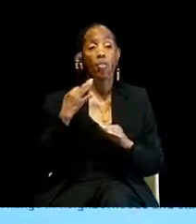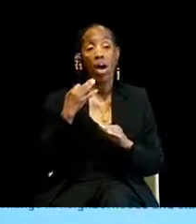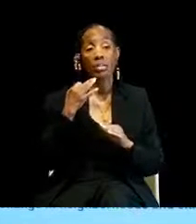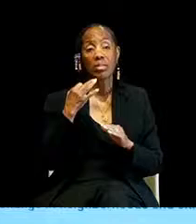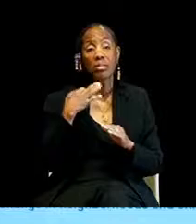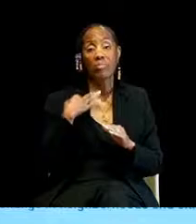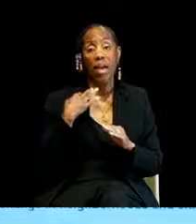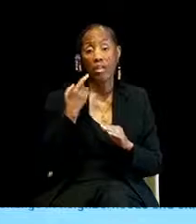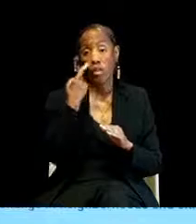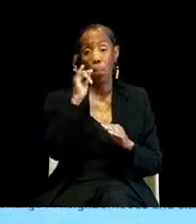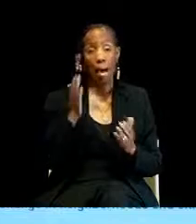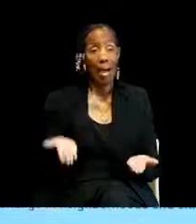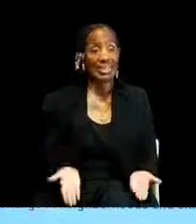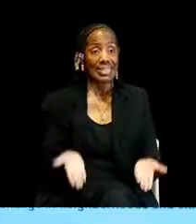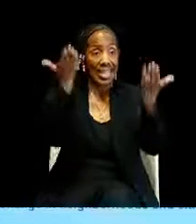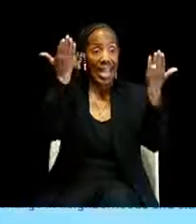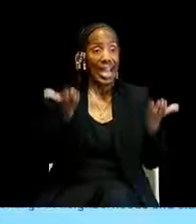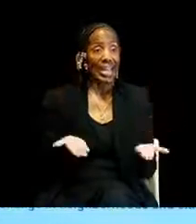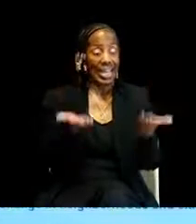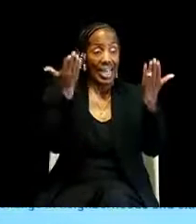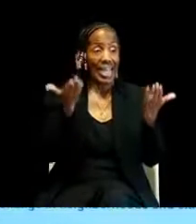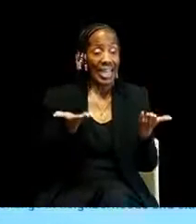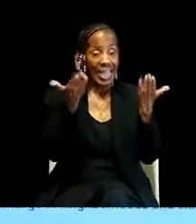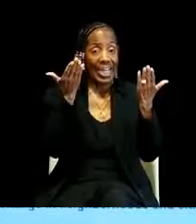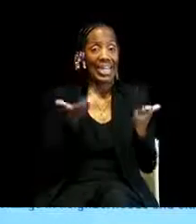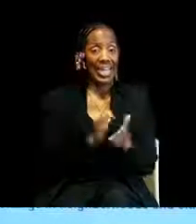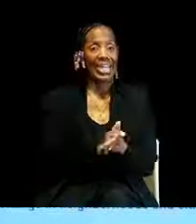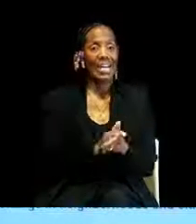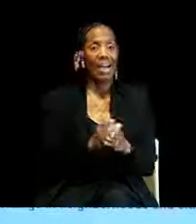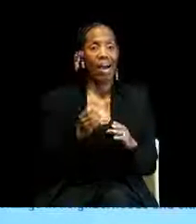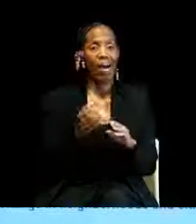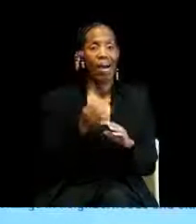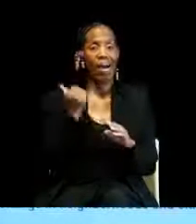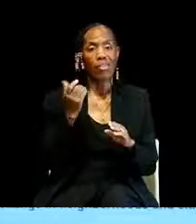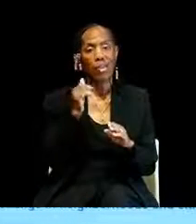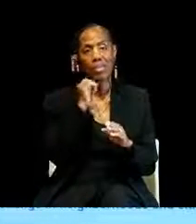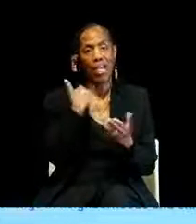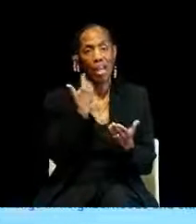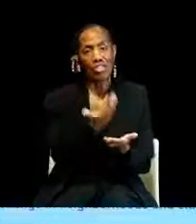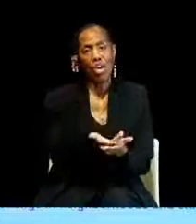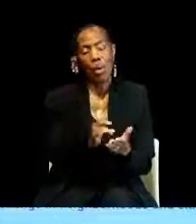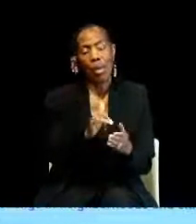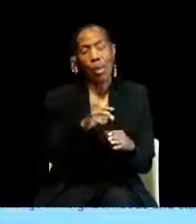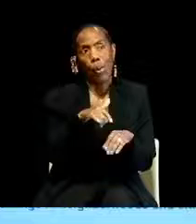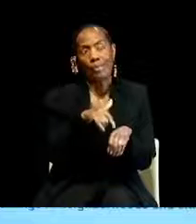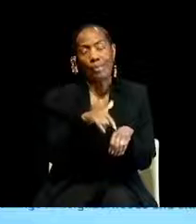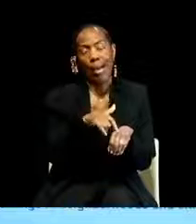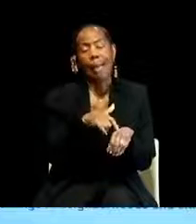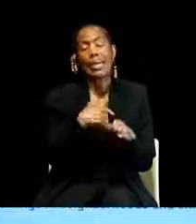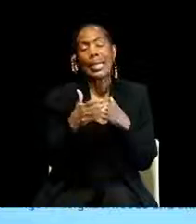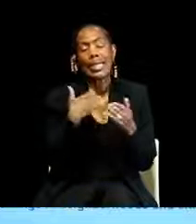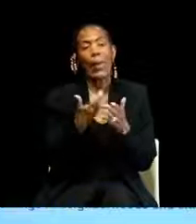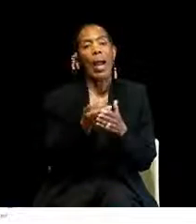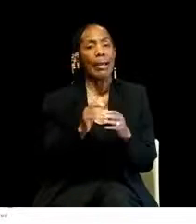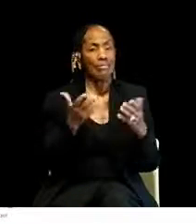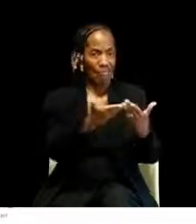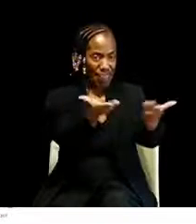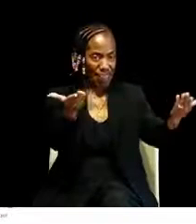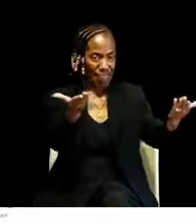quick? We did have yellow lanyards, but they didn't come in on time. But hey, yeah.